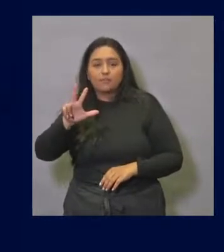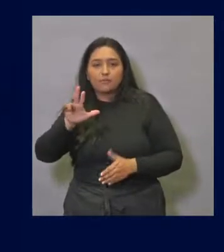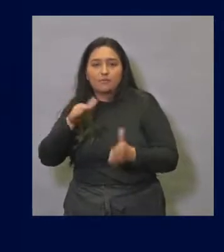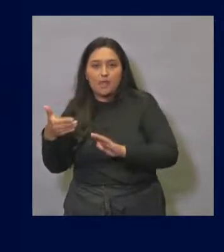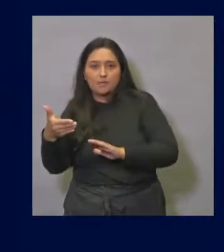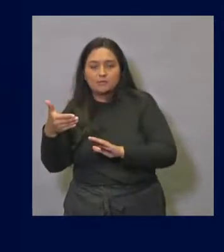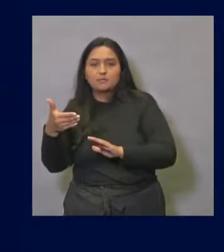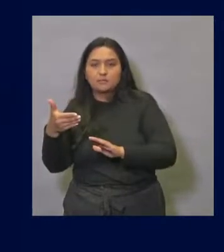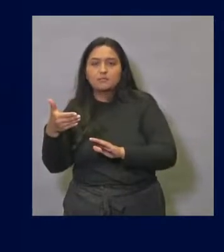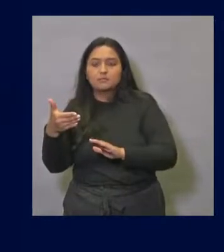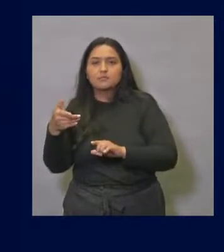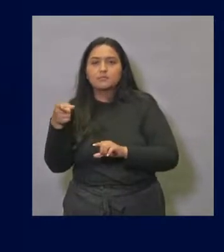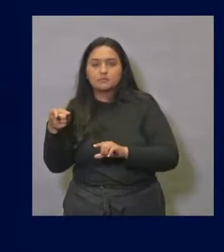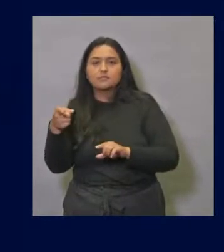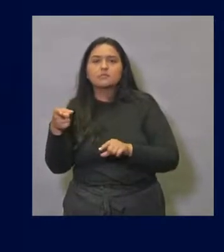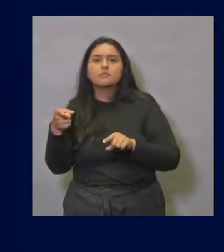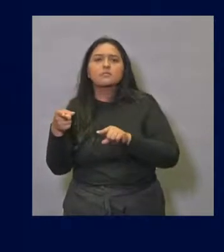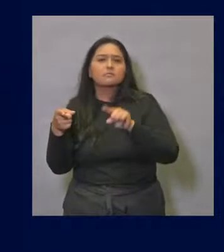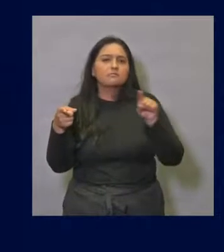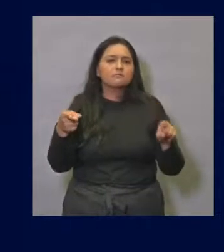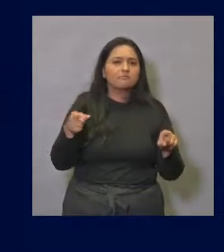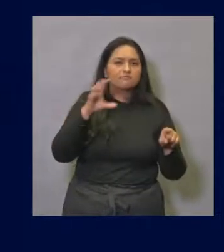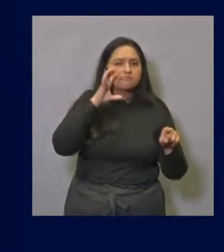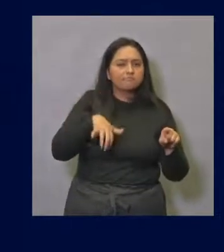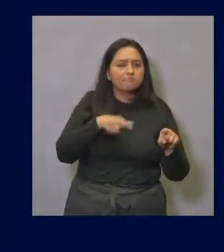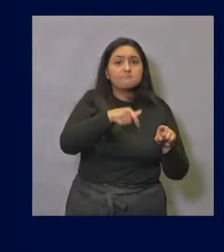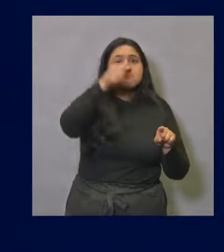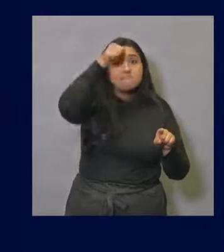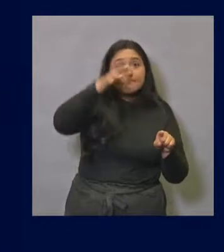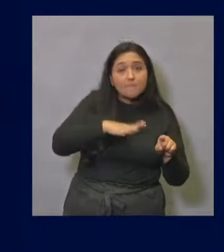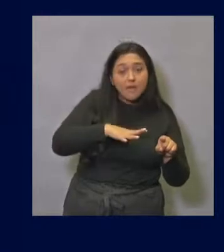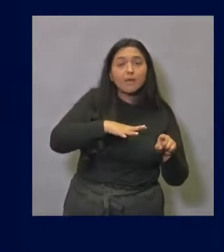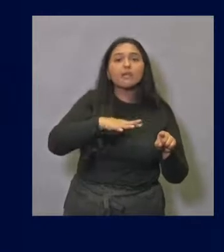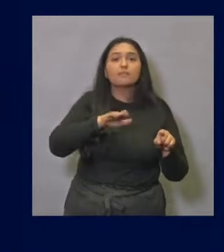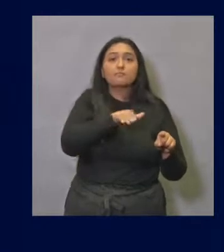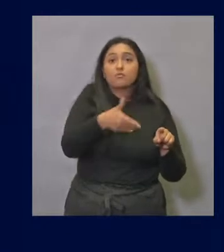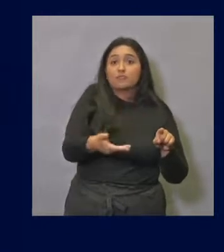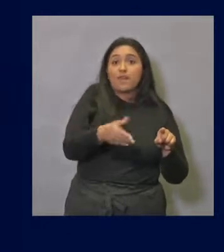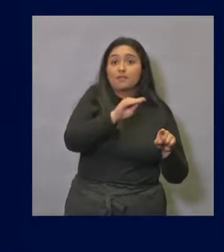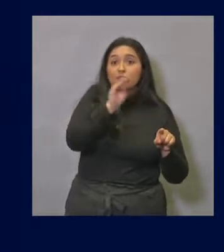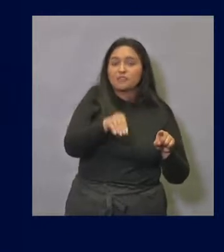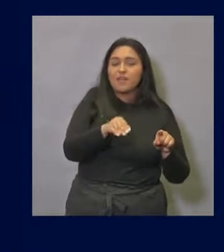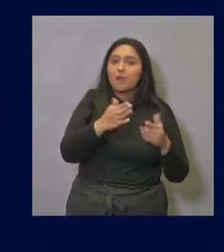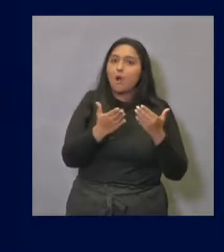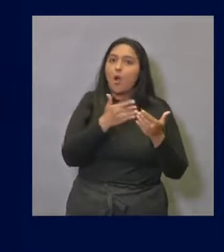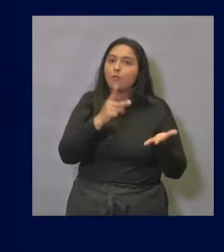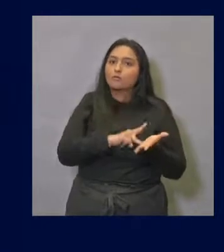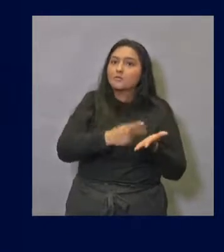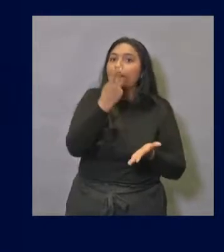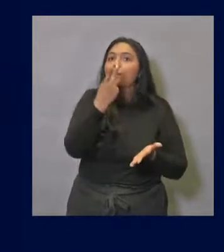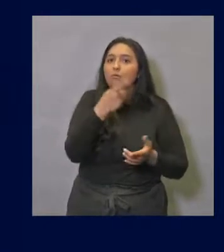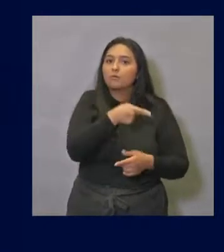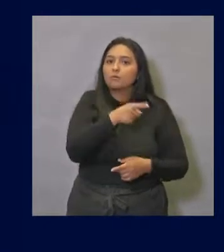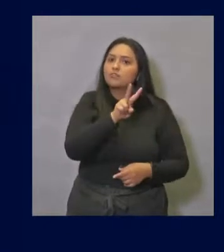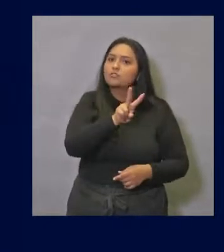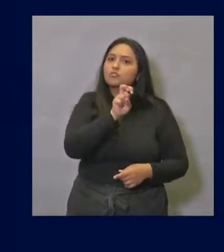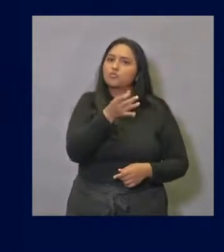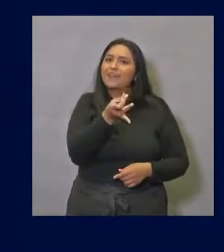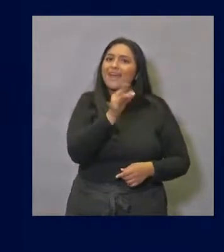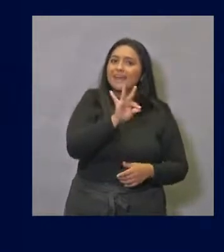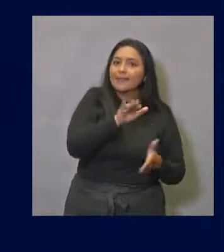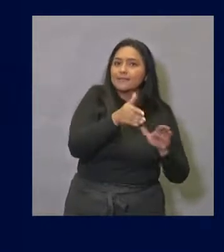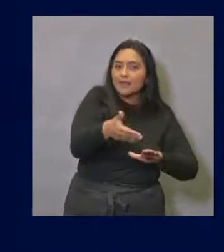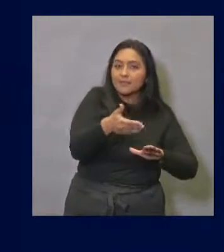women. Shockingly, the mortality rate amongst males in LA County is nearly double, at 289 deaths